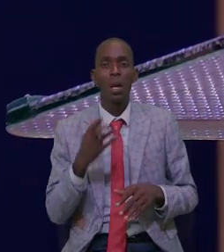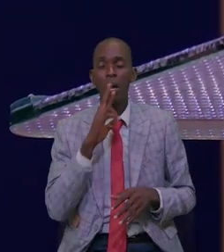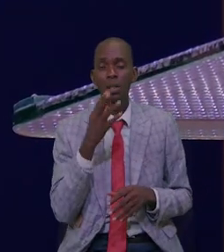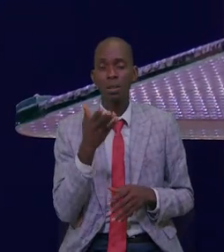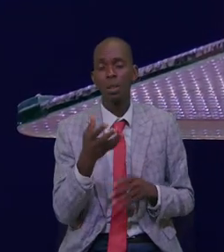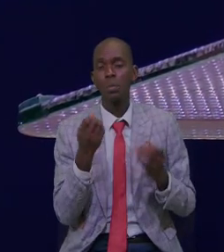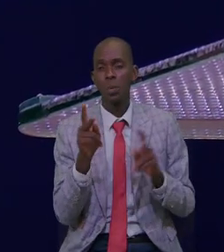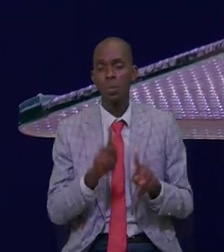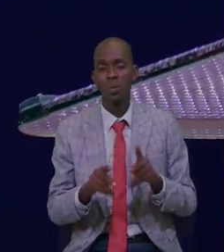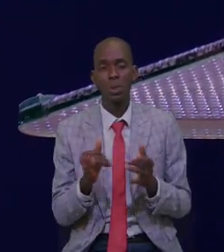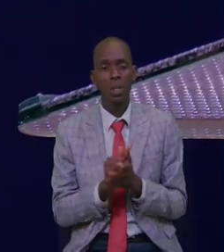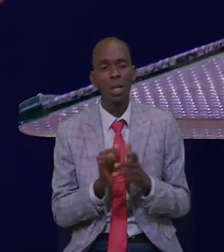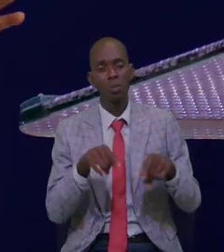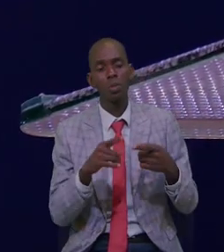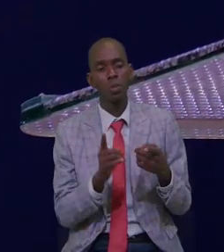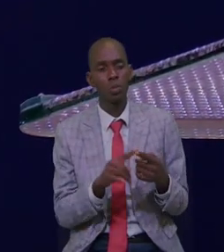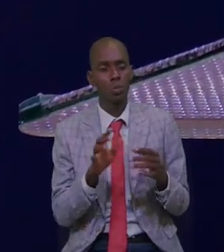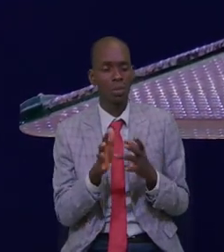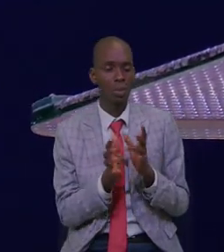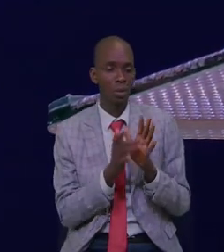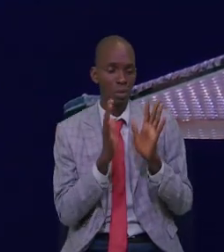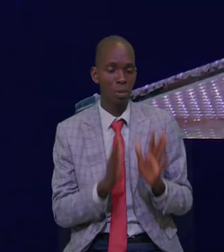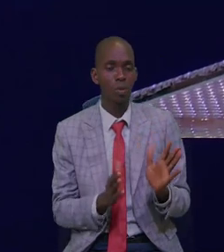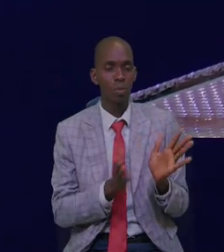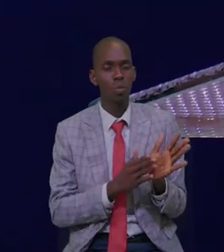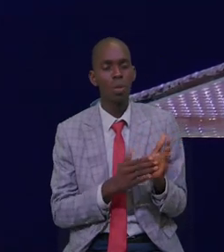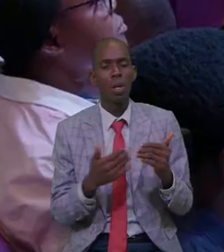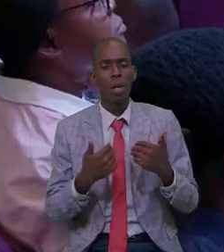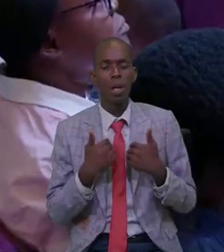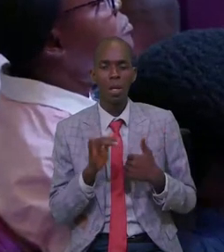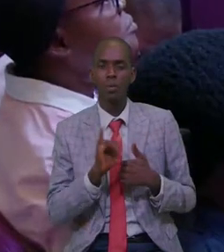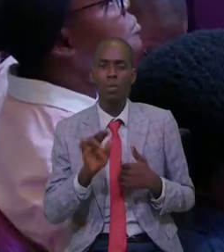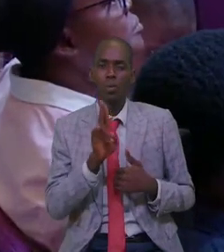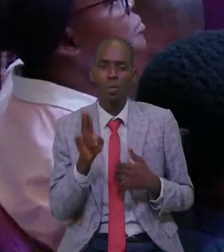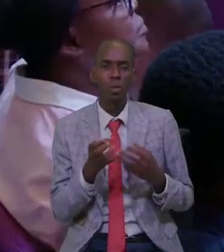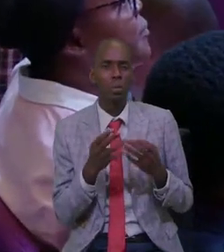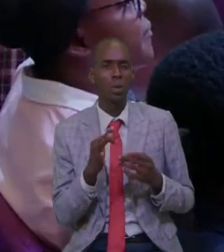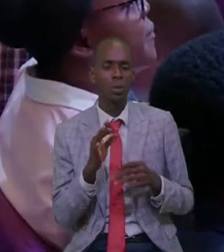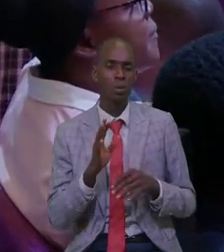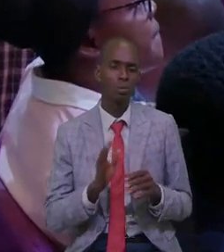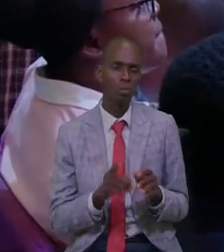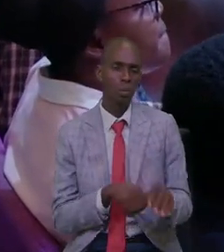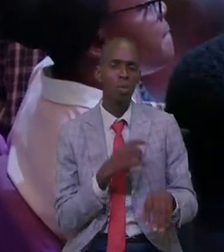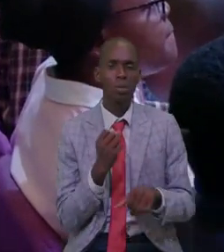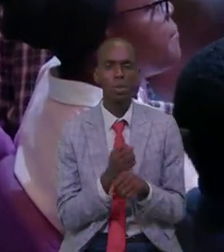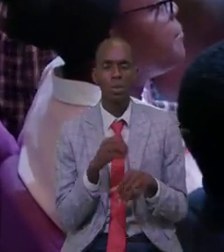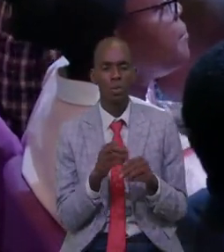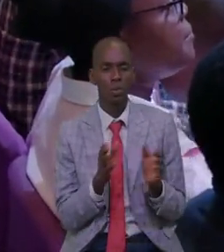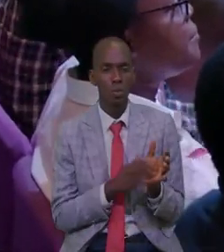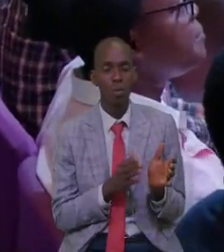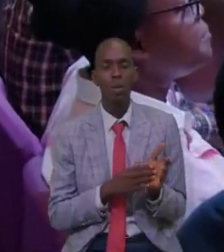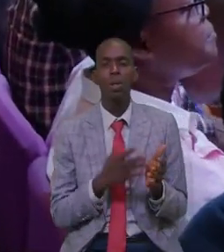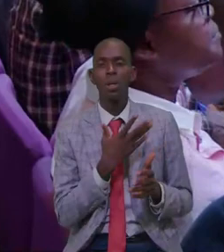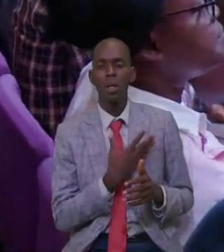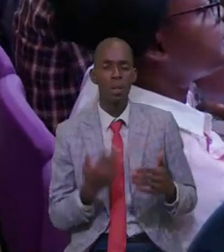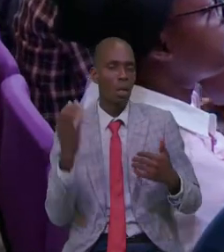to Christian schools and after spending years in the Christian school and they heard of Christ, that he is